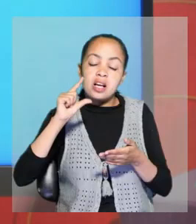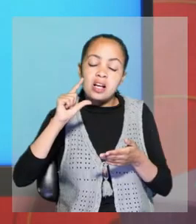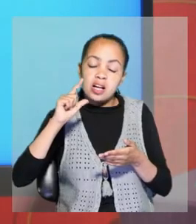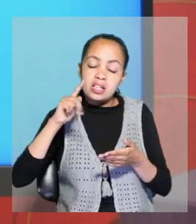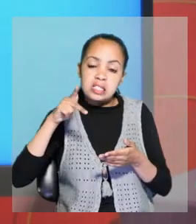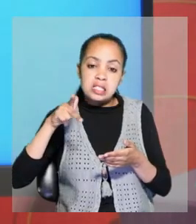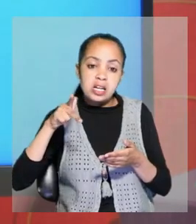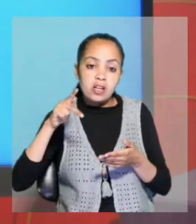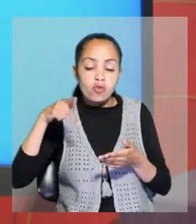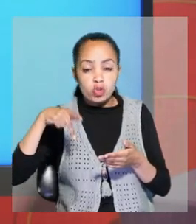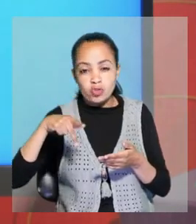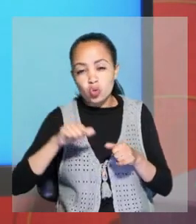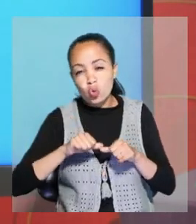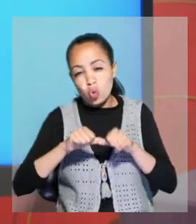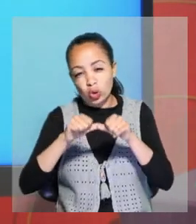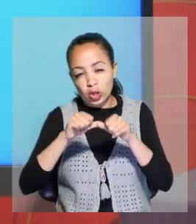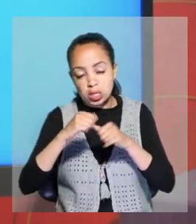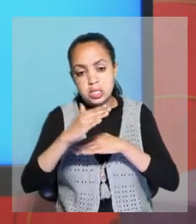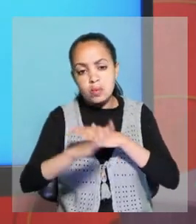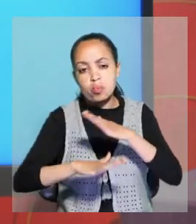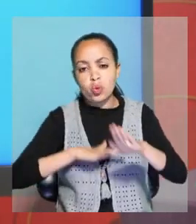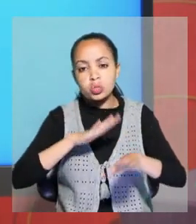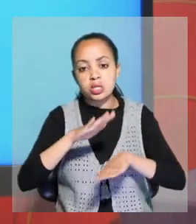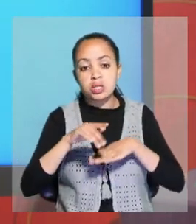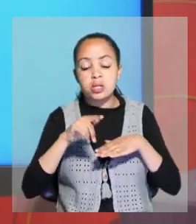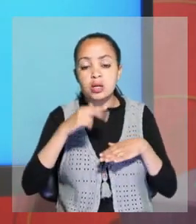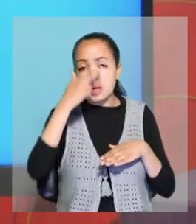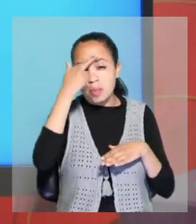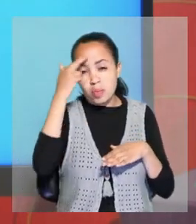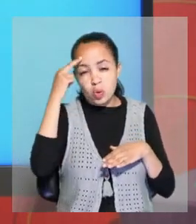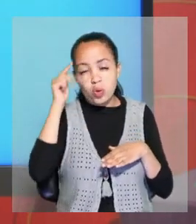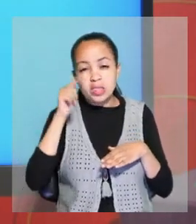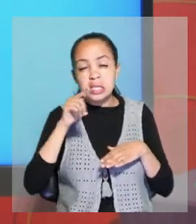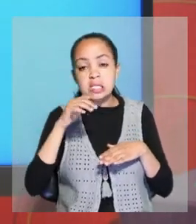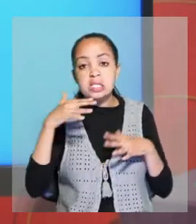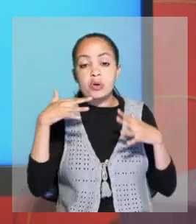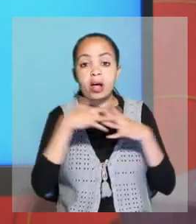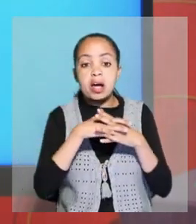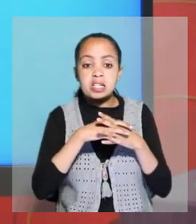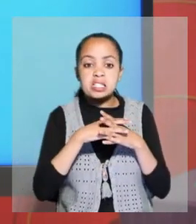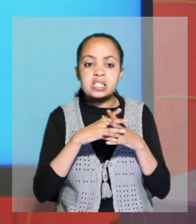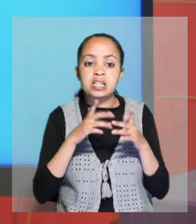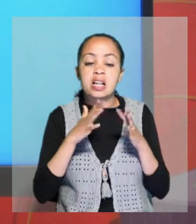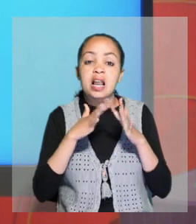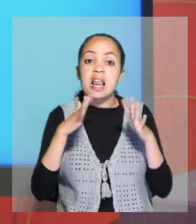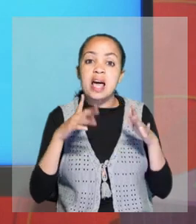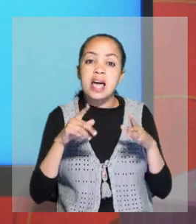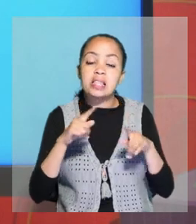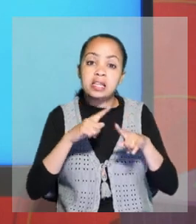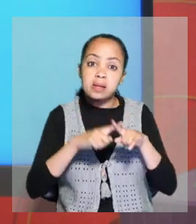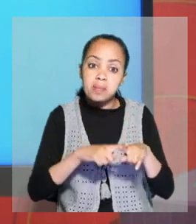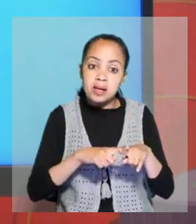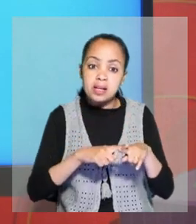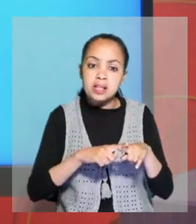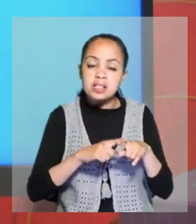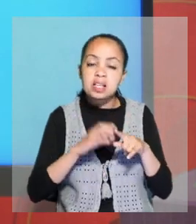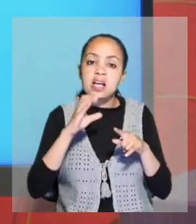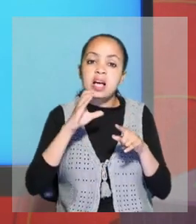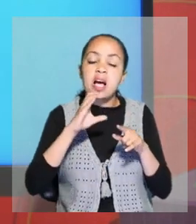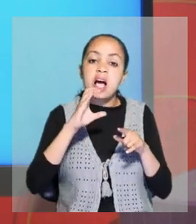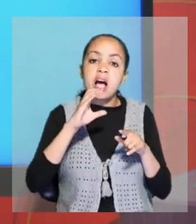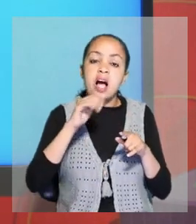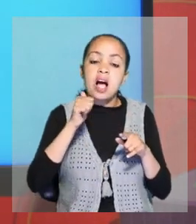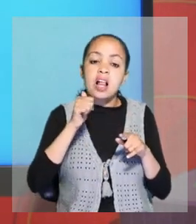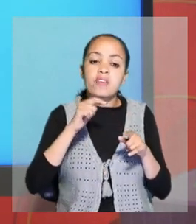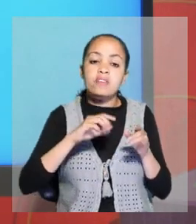to continue the process. By that, because post reaction of light dependent and the light independent reaction, Calvin cycle in